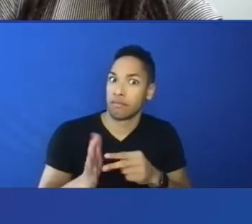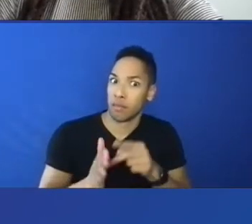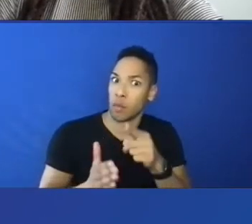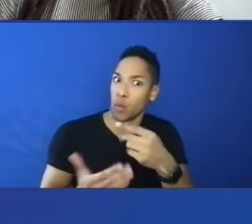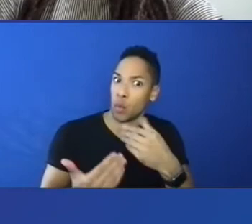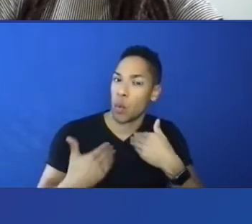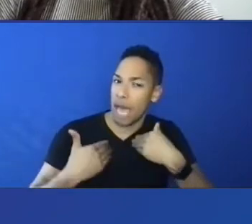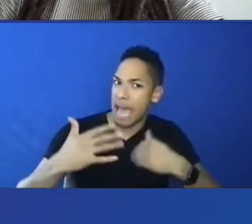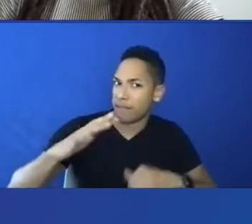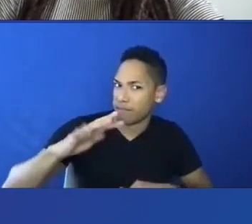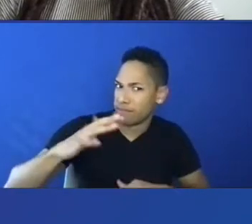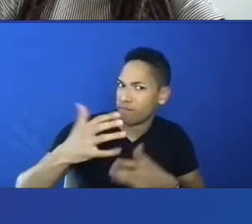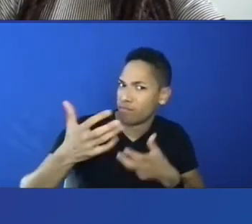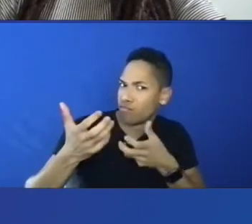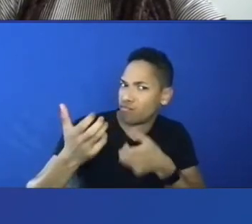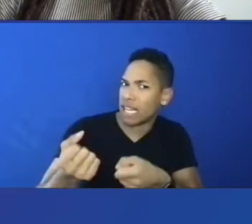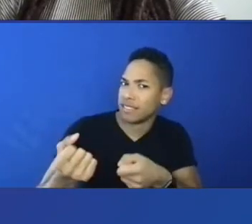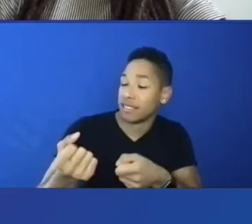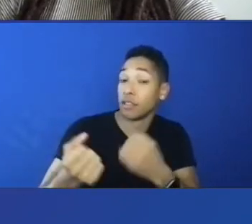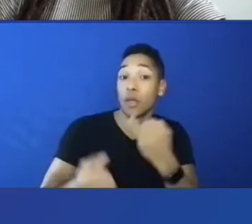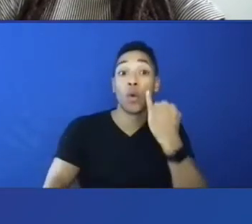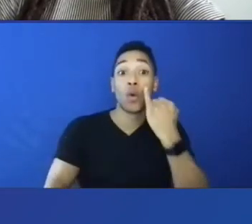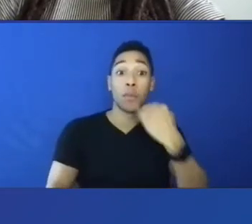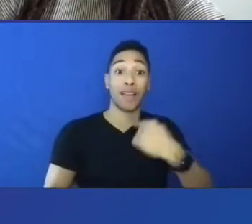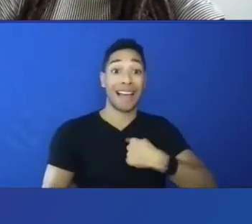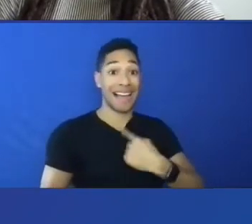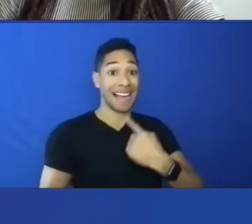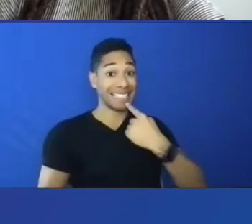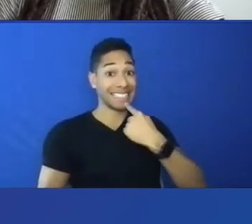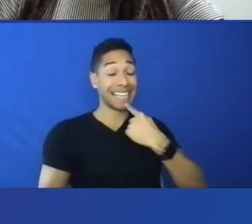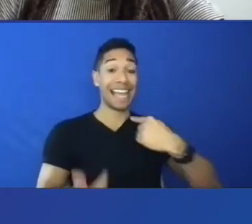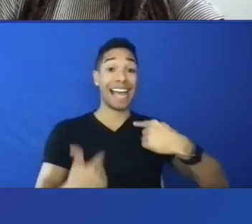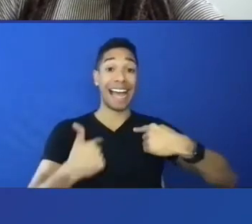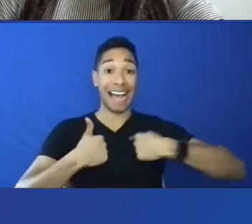have going on. And if I say we need,